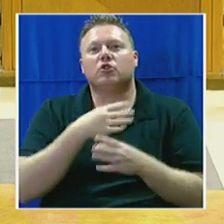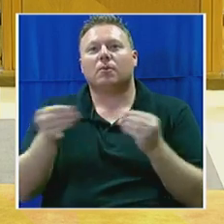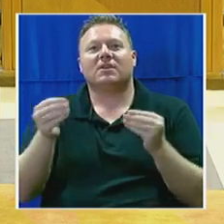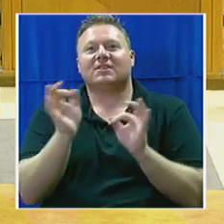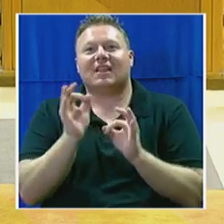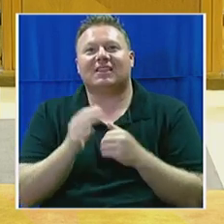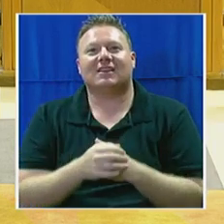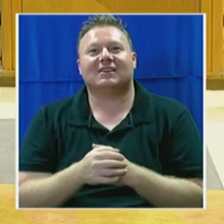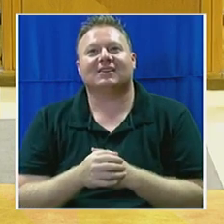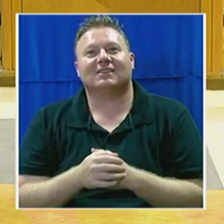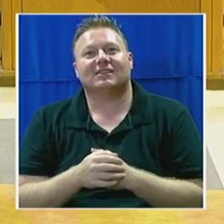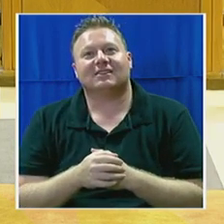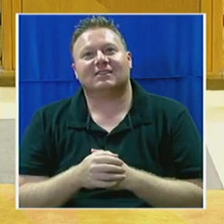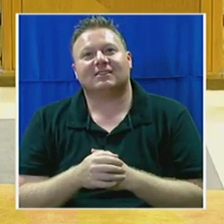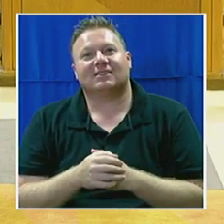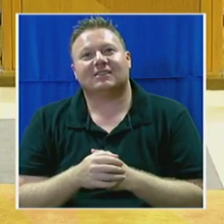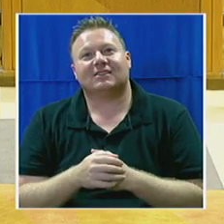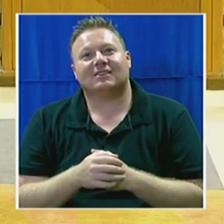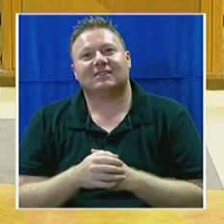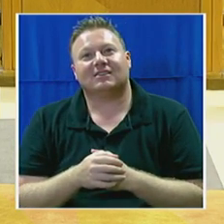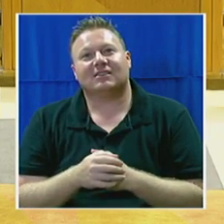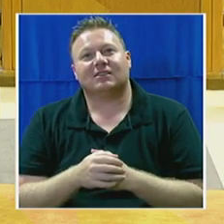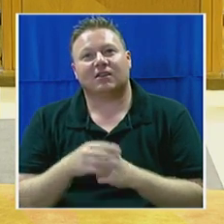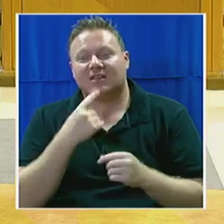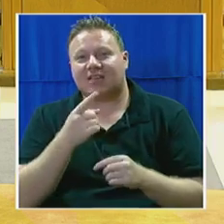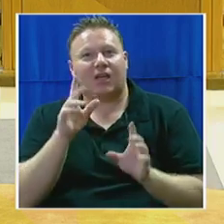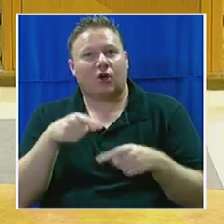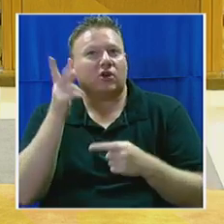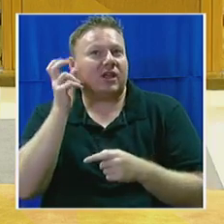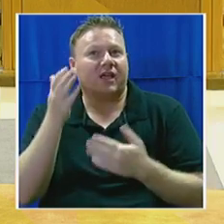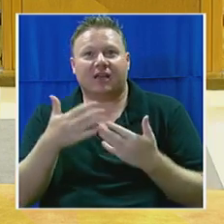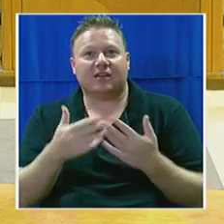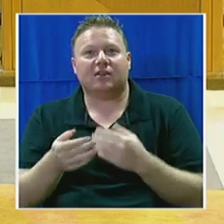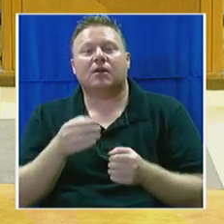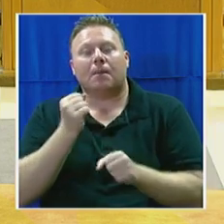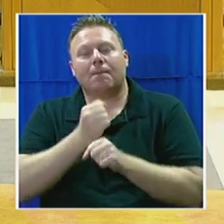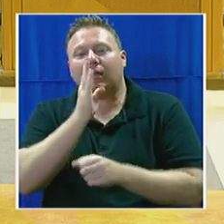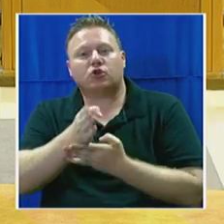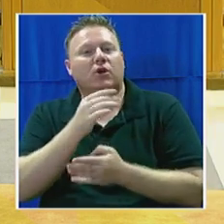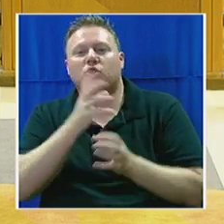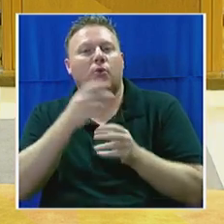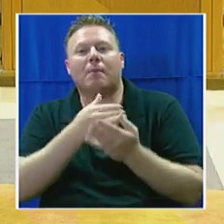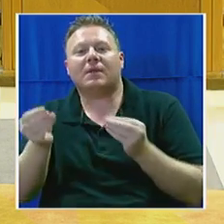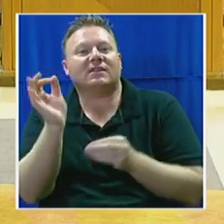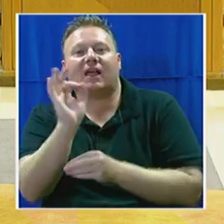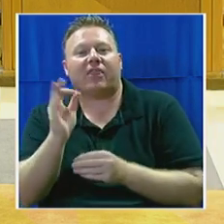Come again. Chair, when you said you couldn't hear the member, I just want to assure you that you missed absolutely nothing.